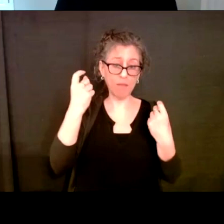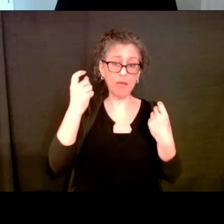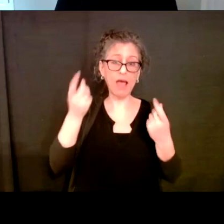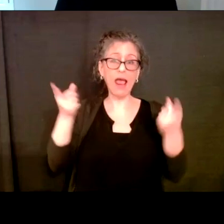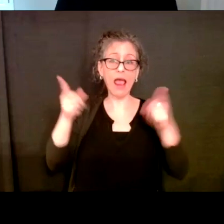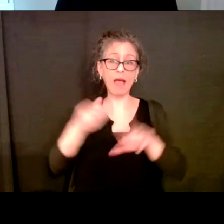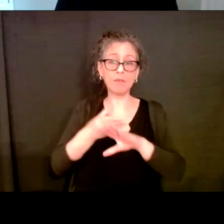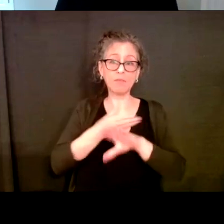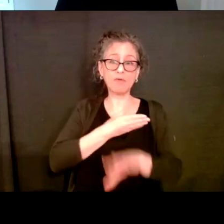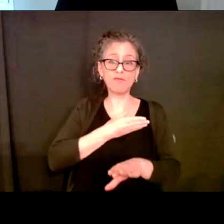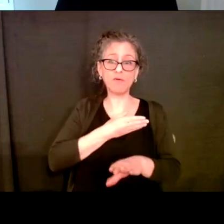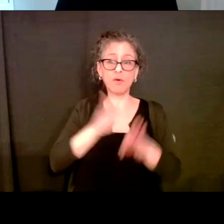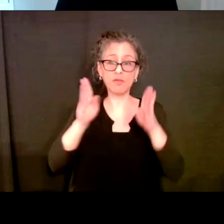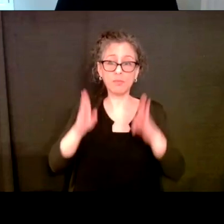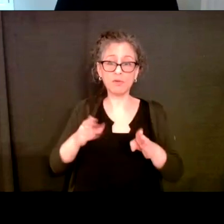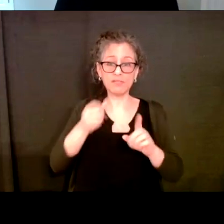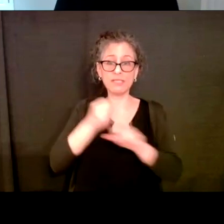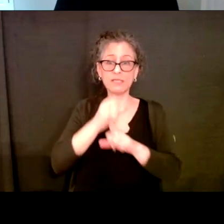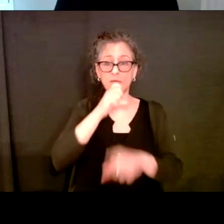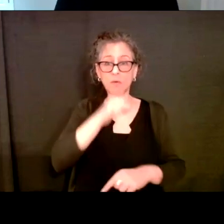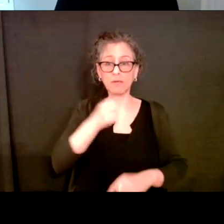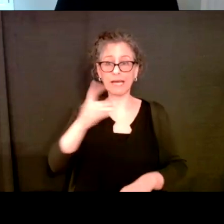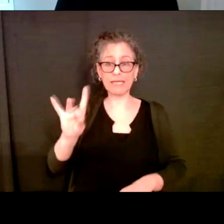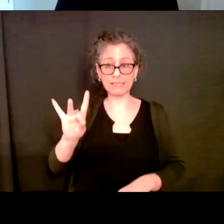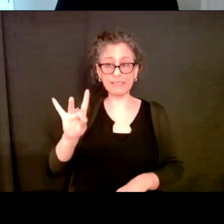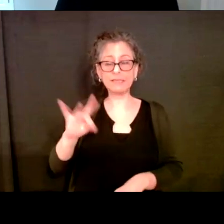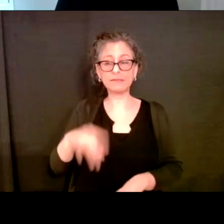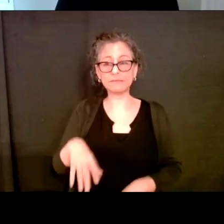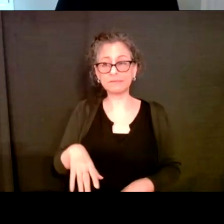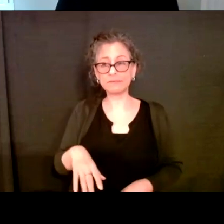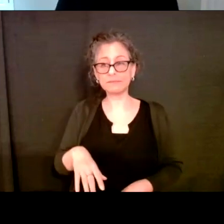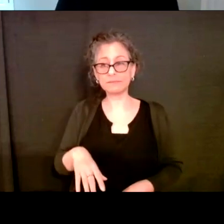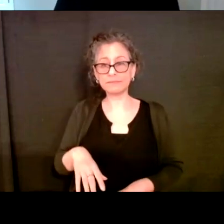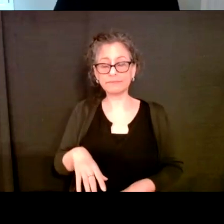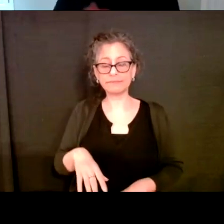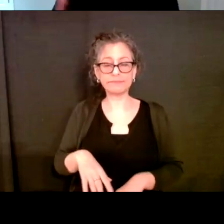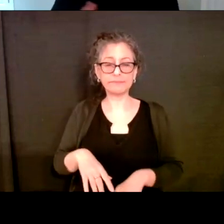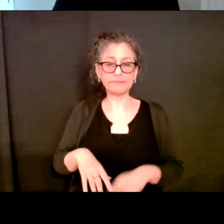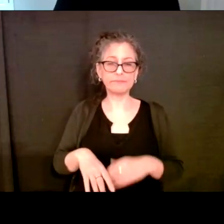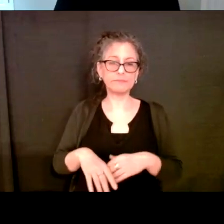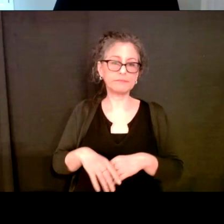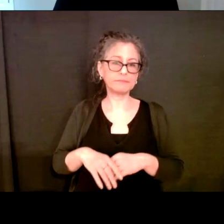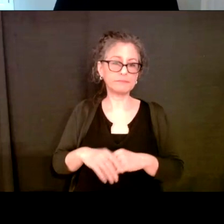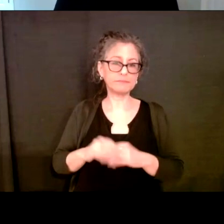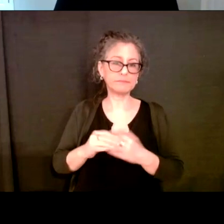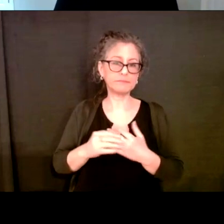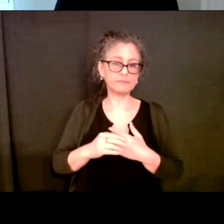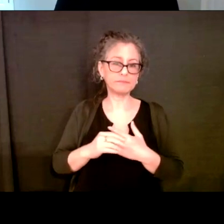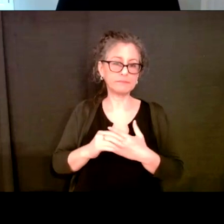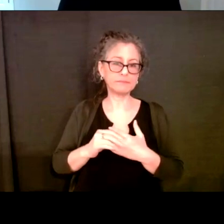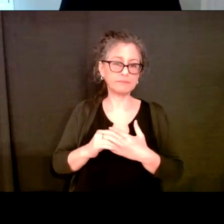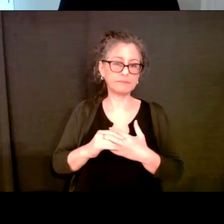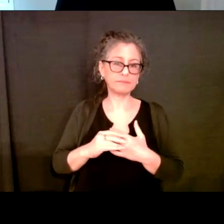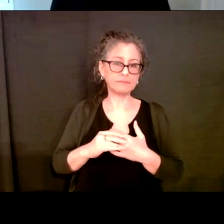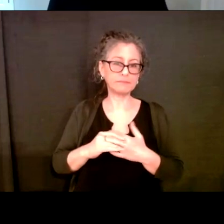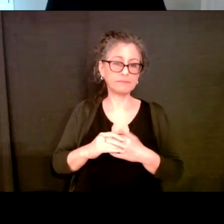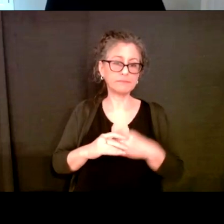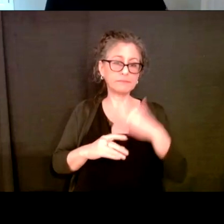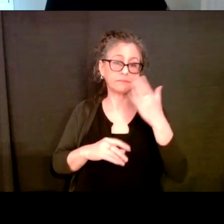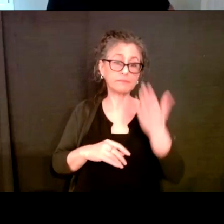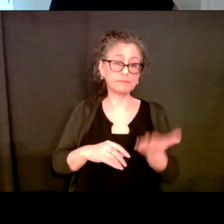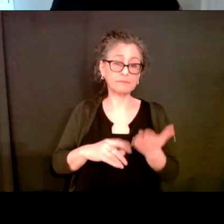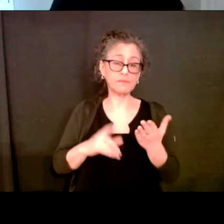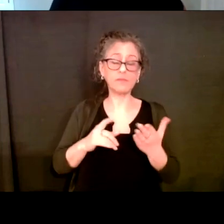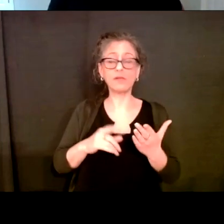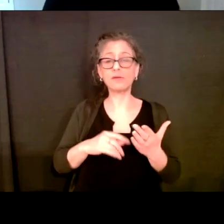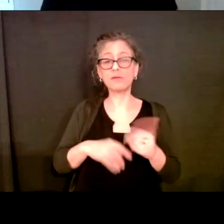person reaches the age of 18. And so here we see in the study I did across